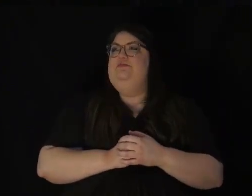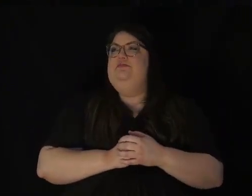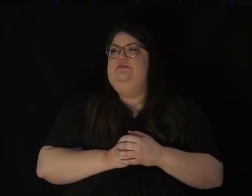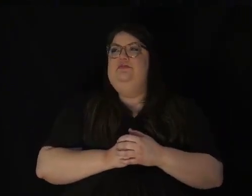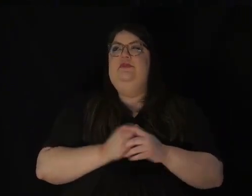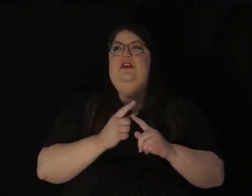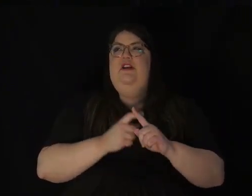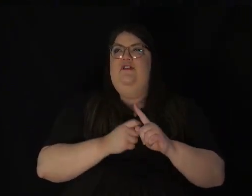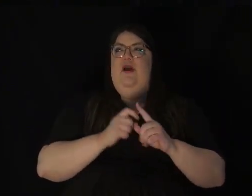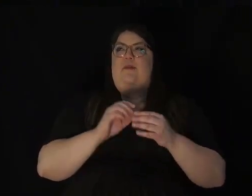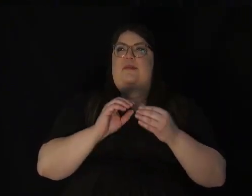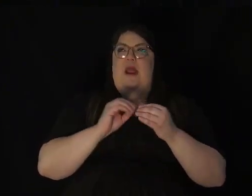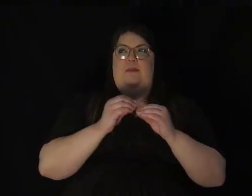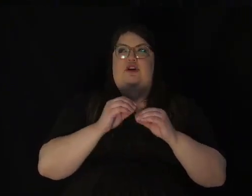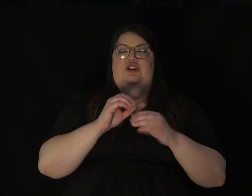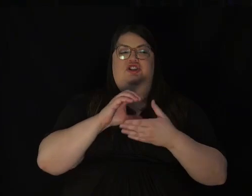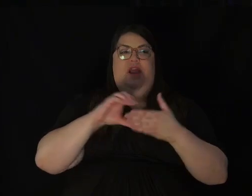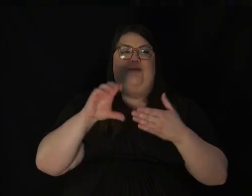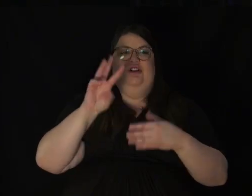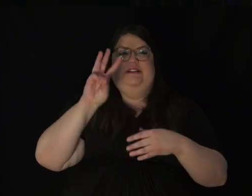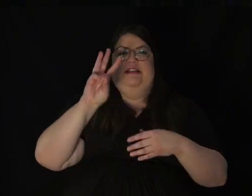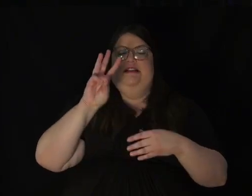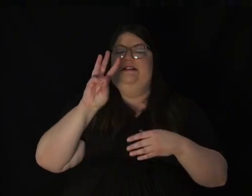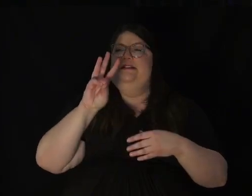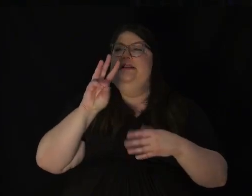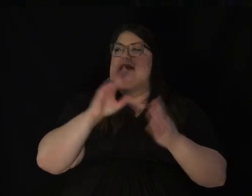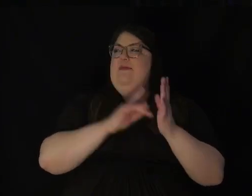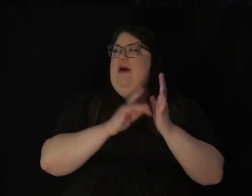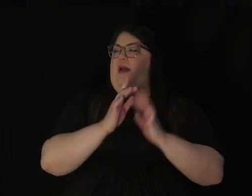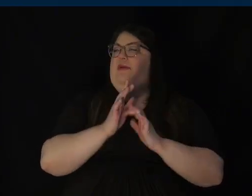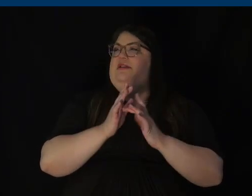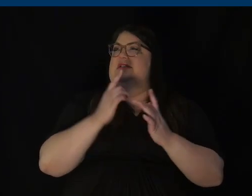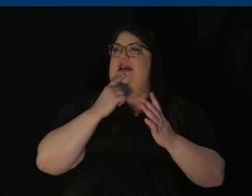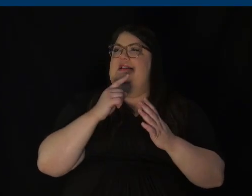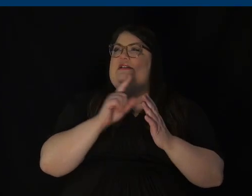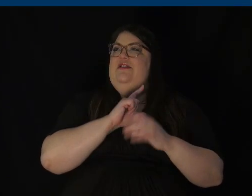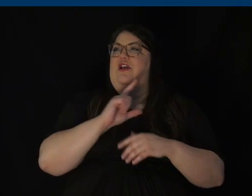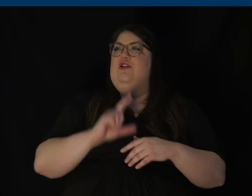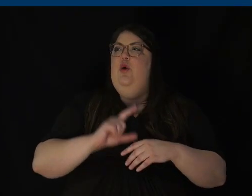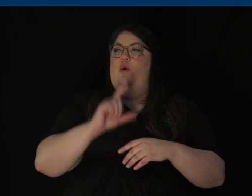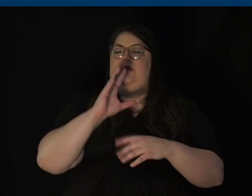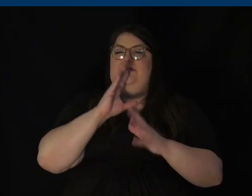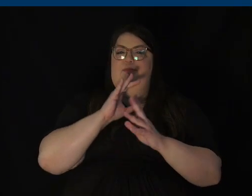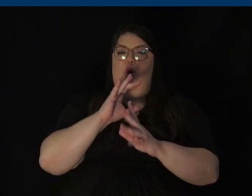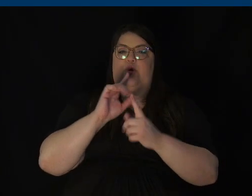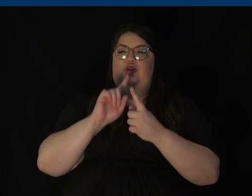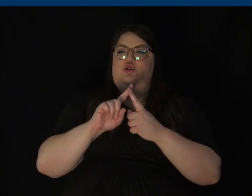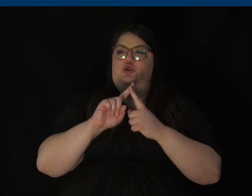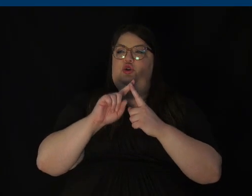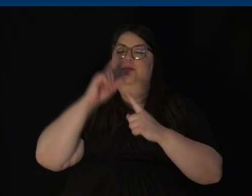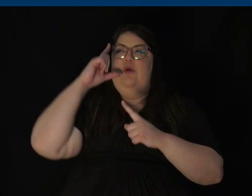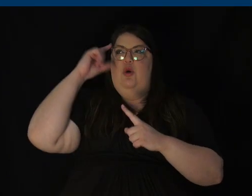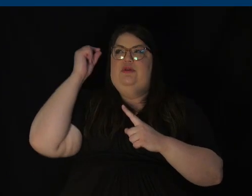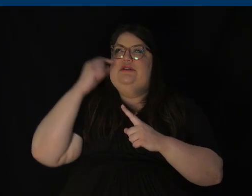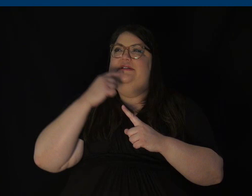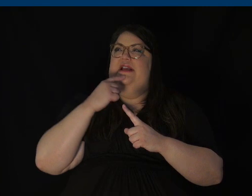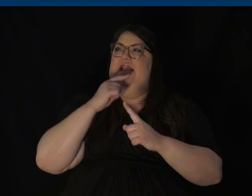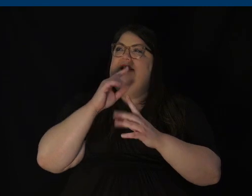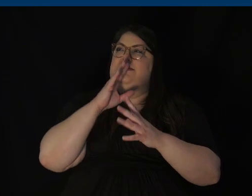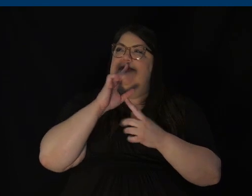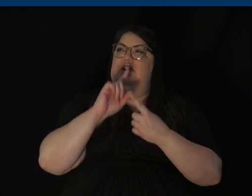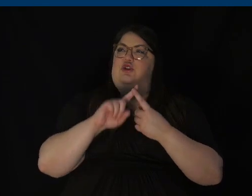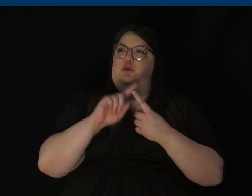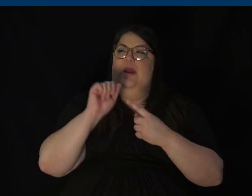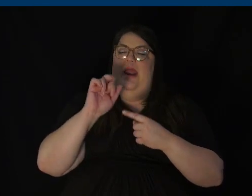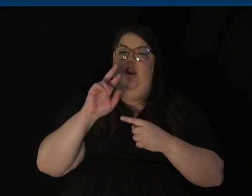Numbers chapter 6, and the Bible says this: "The Lord spoke to Moses, saying, 'Speak to Aaron and